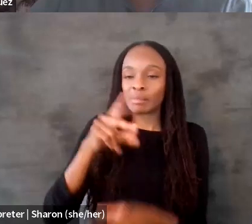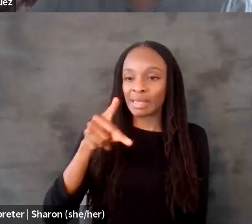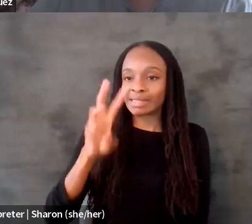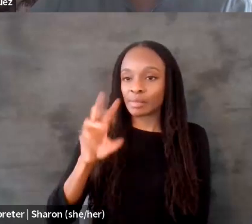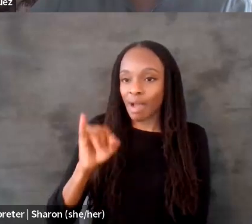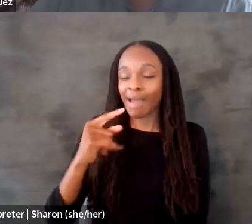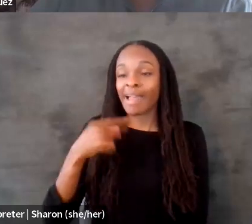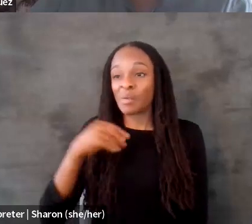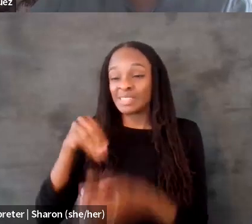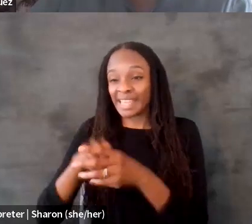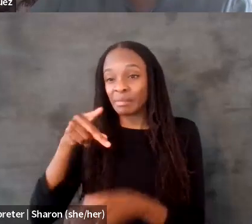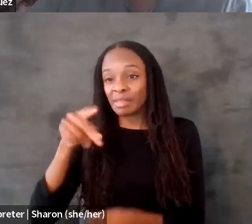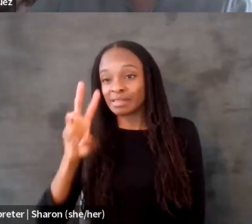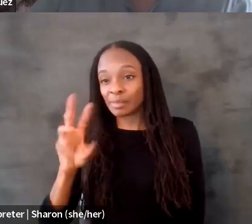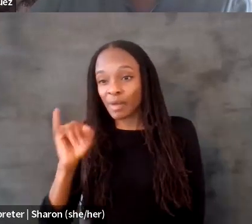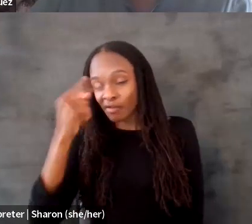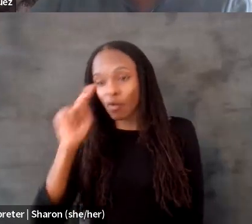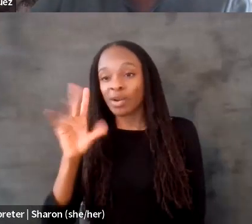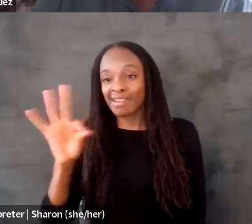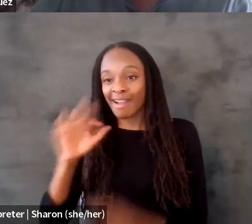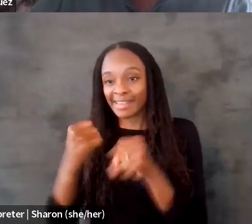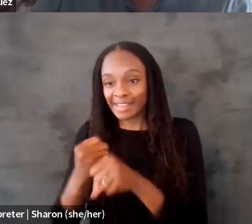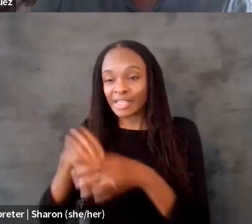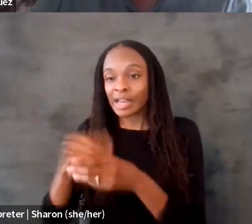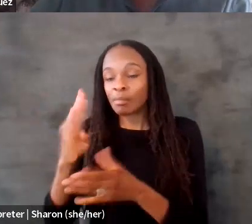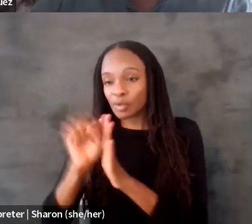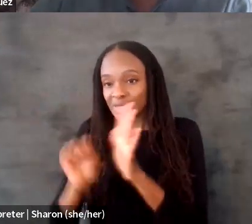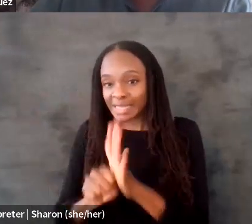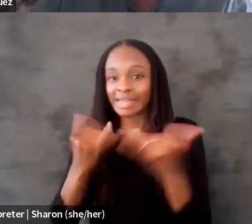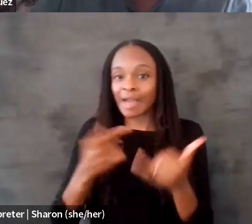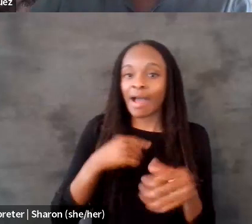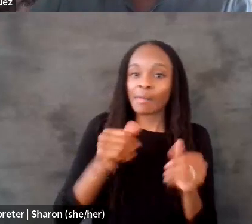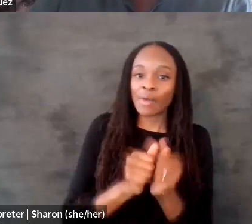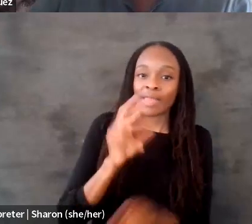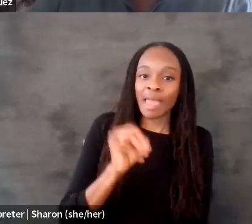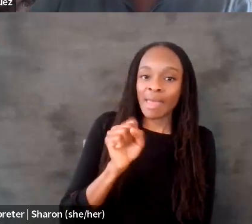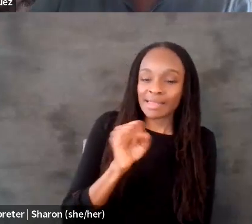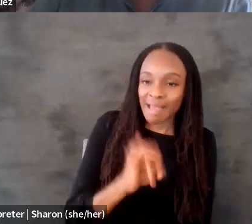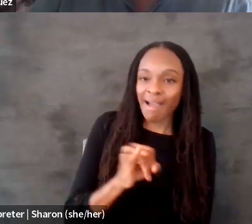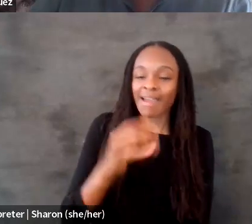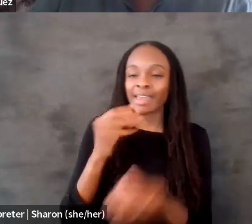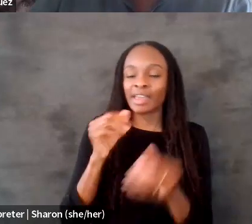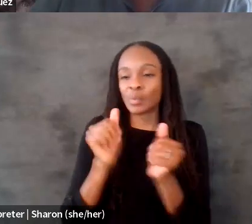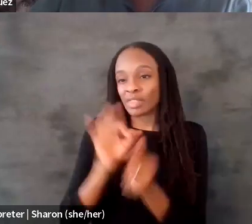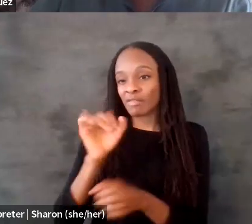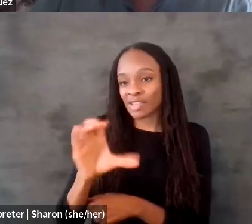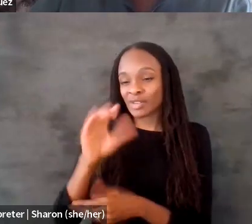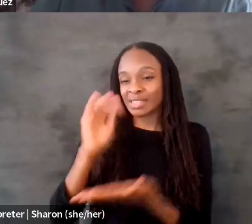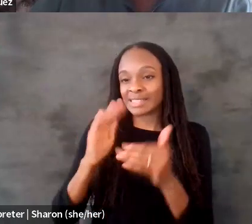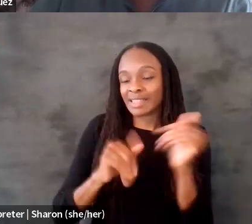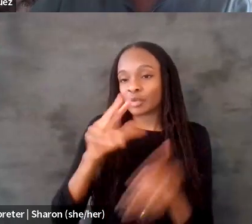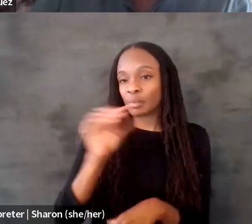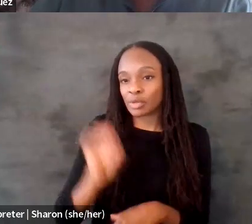and now at an MSI, but still when I look at tenure track faculty, it's a small, like less than 3% when I look at Black and